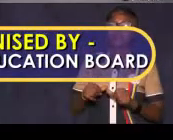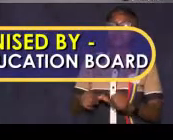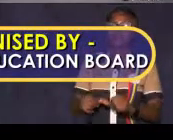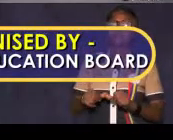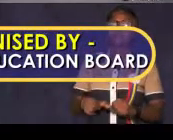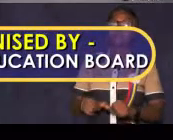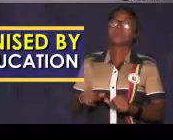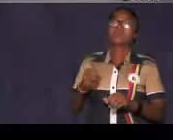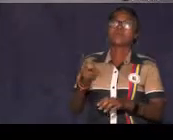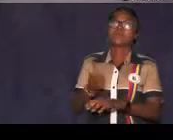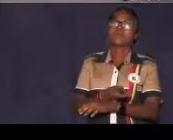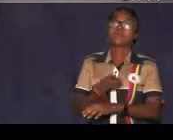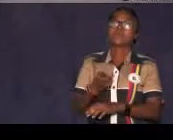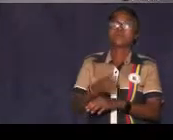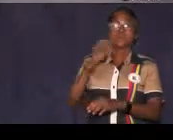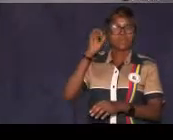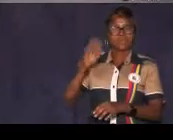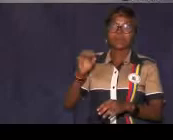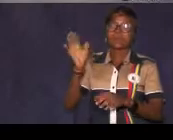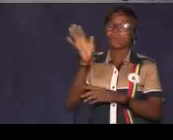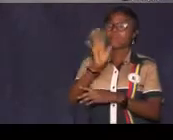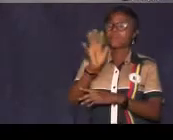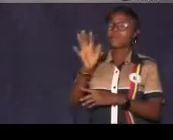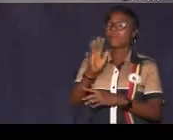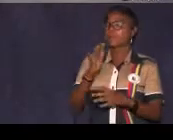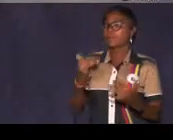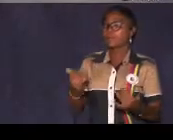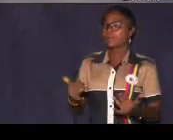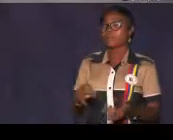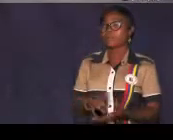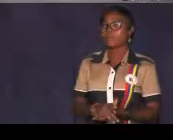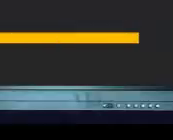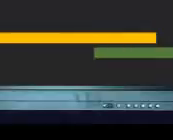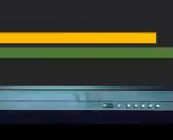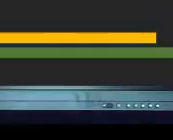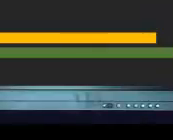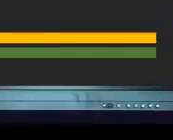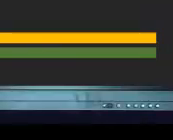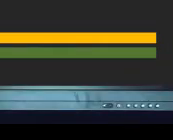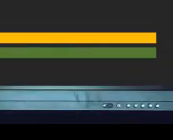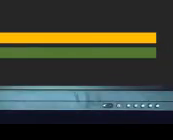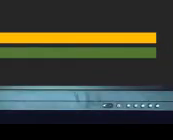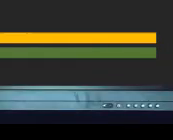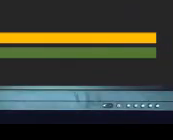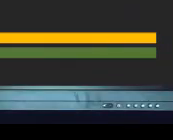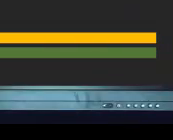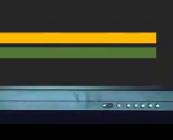class, remain wonderful mathematicians. Bye-bye now.